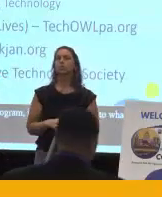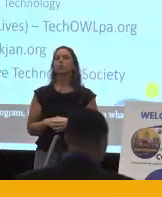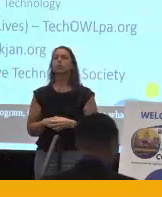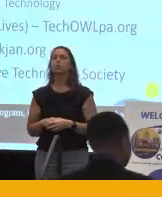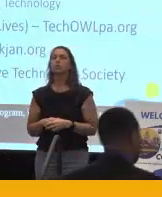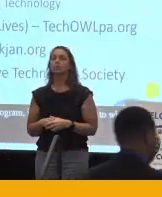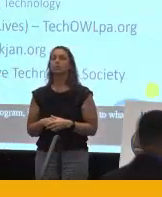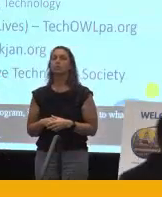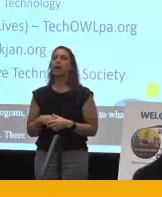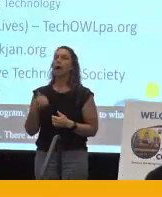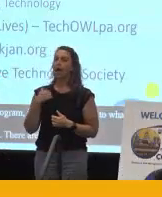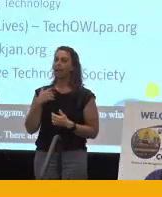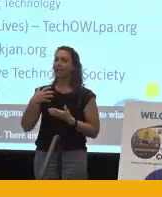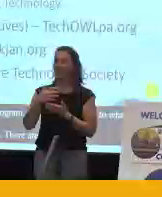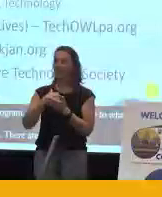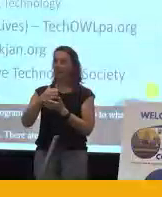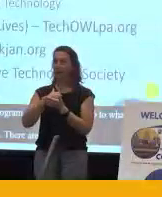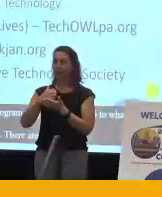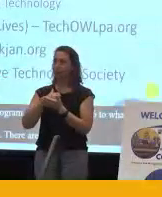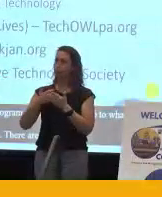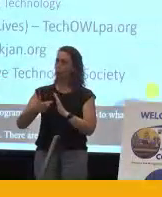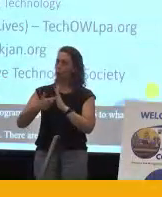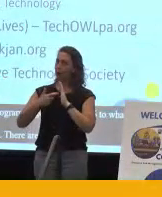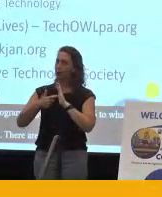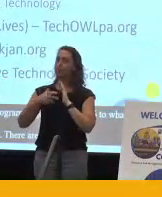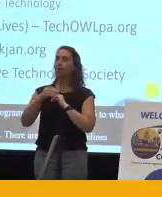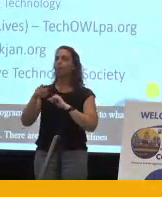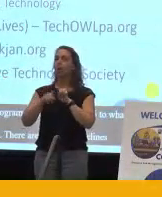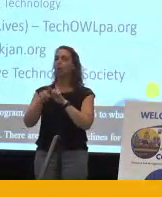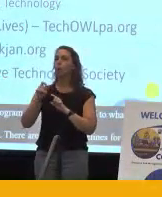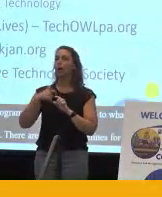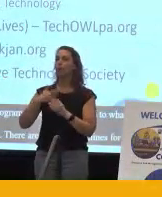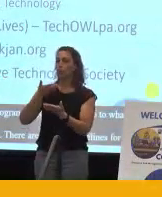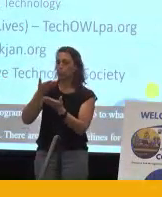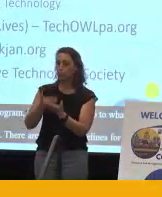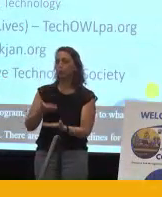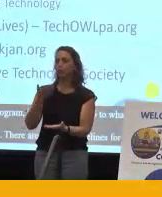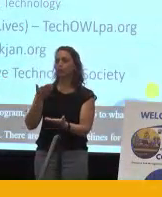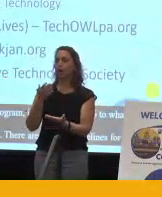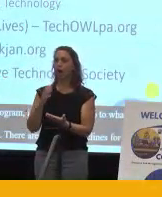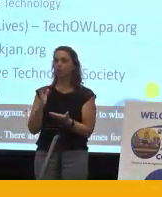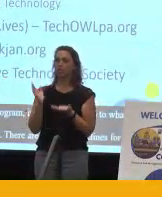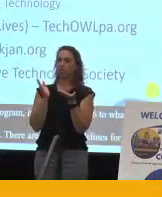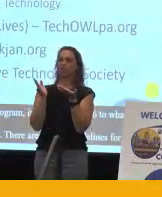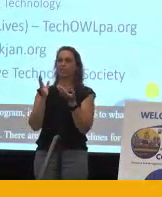it, for income requirements, as well as they have to have proof of either a house phone or cell phone